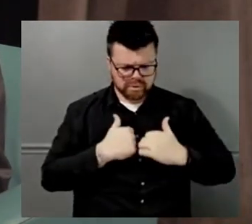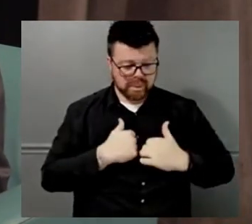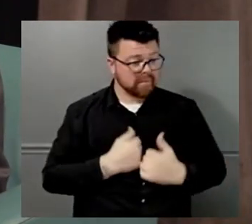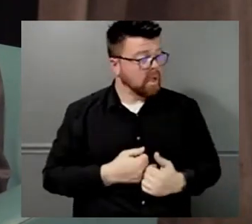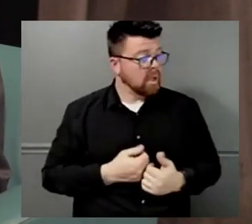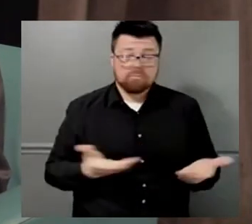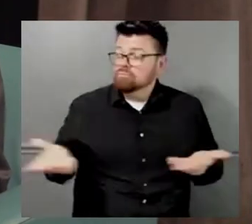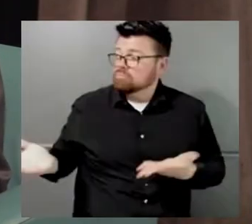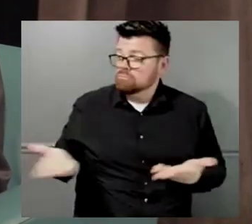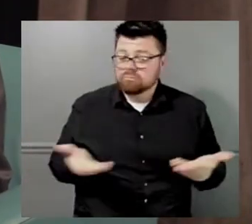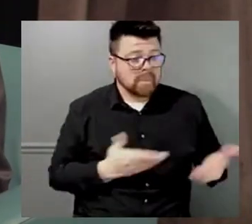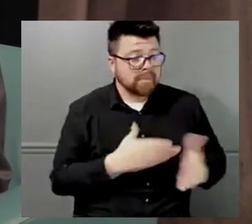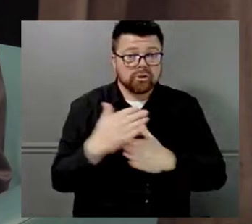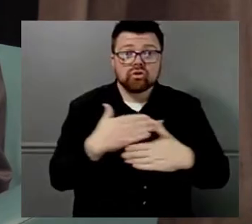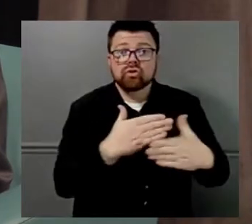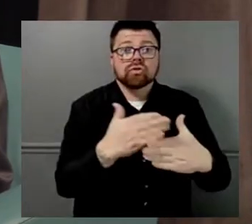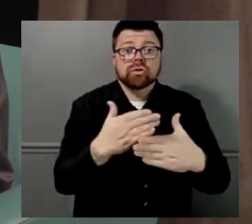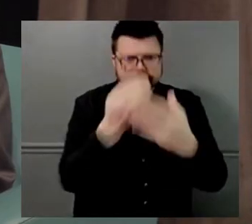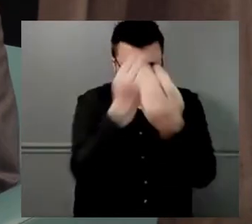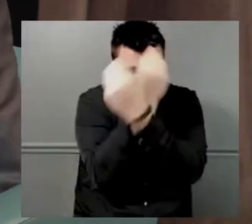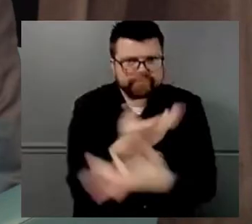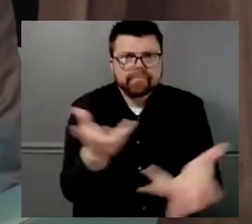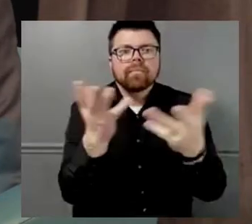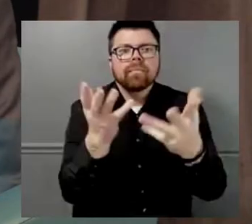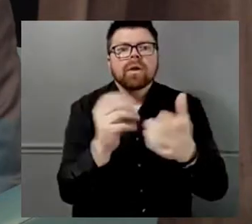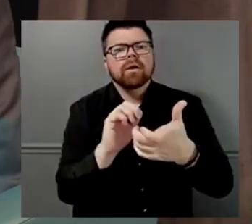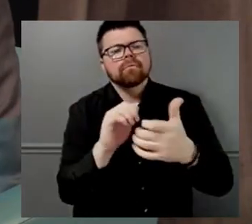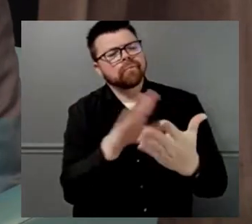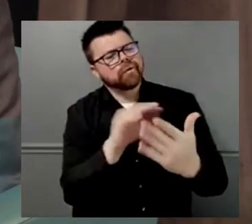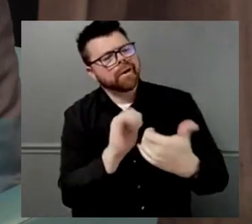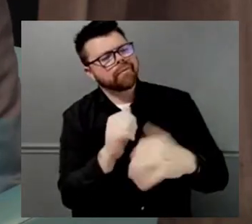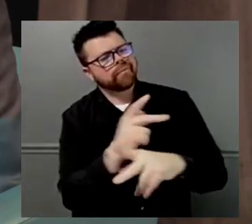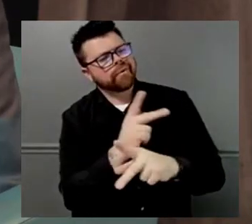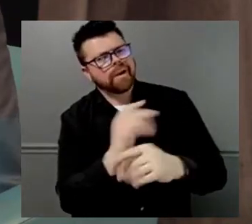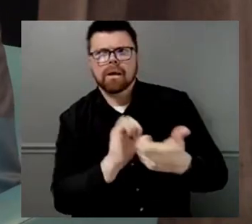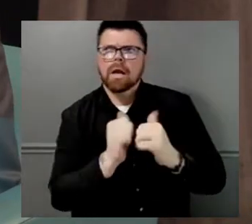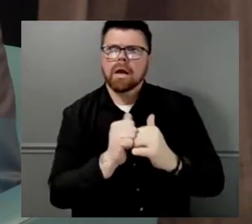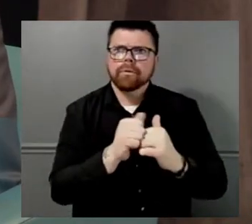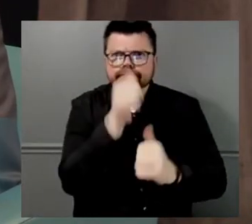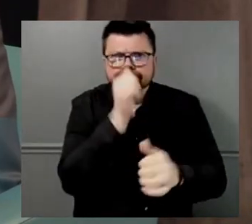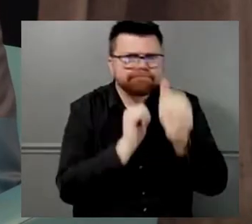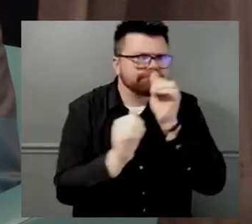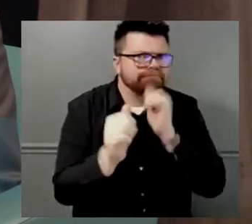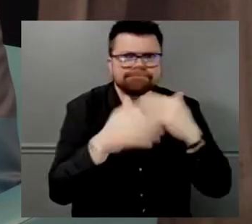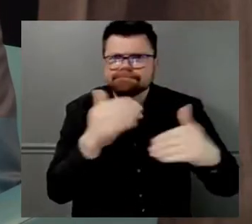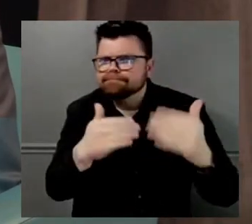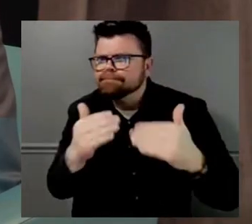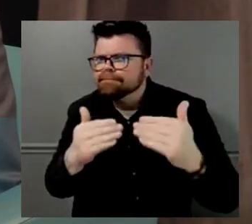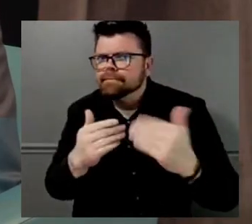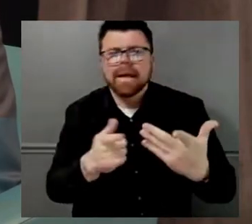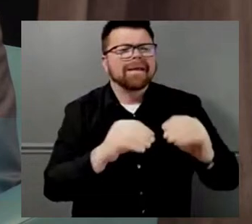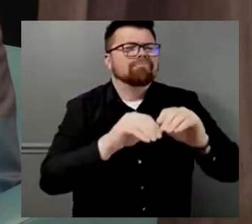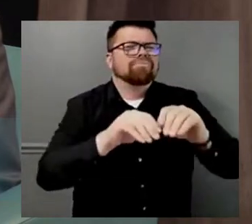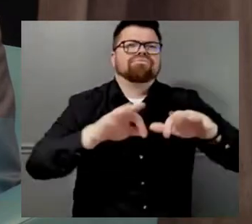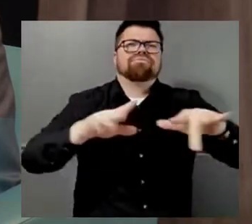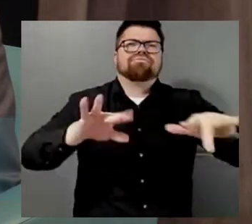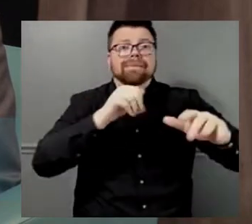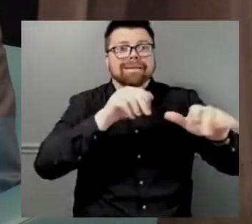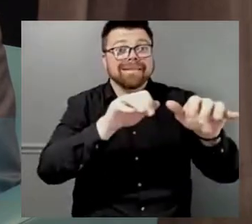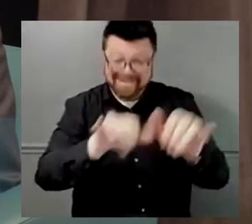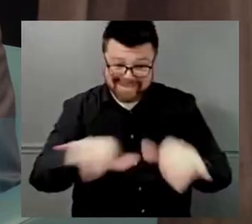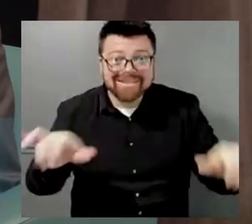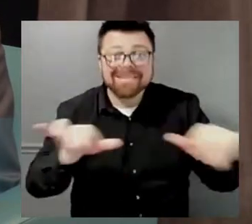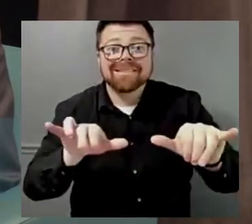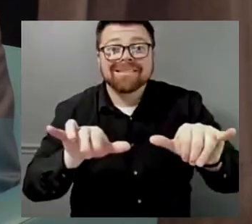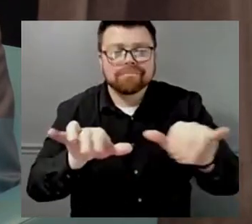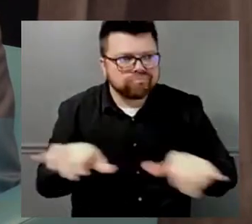us, and learning how to figure out how we shall live together as a diverse, pluralistic society that is, by